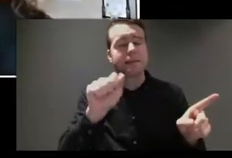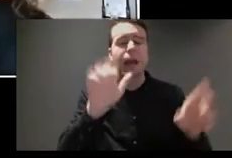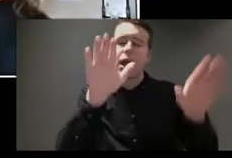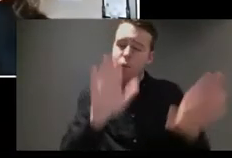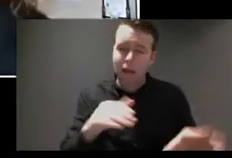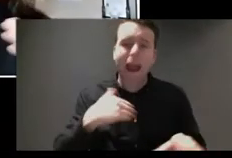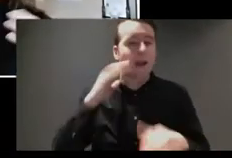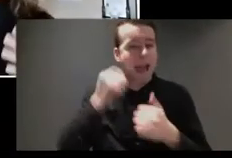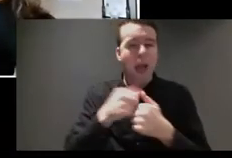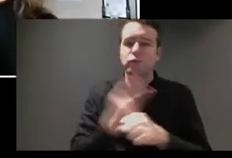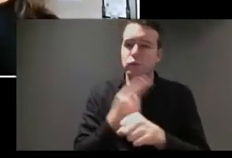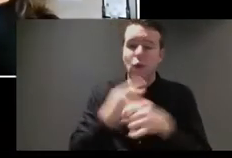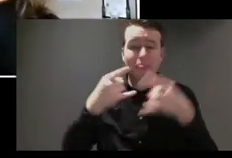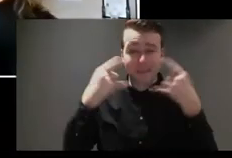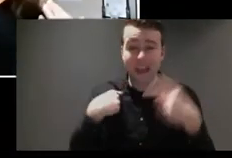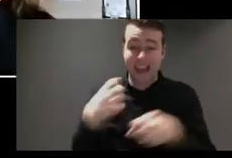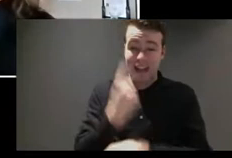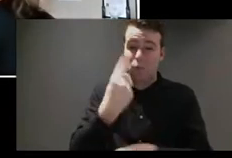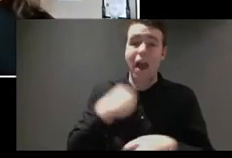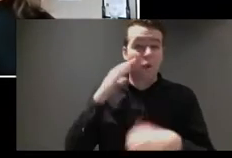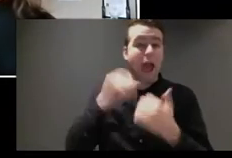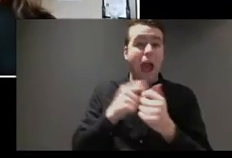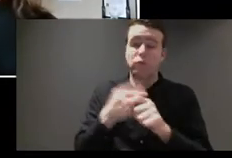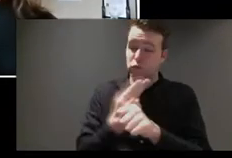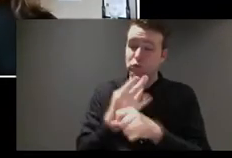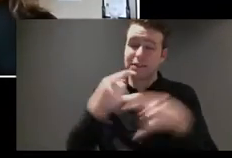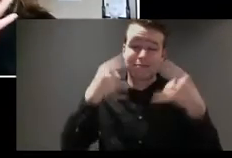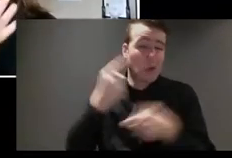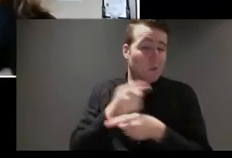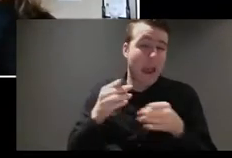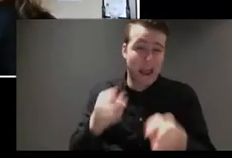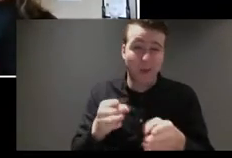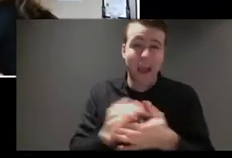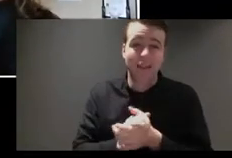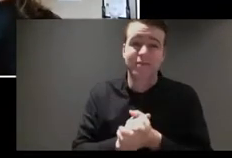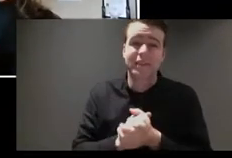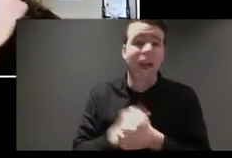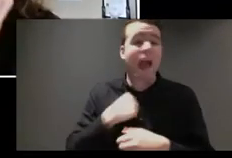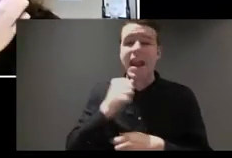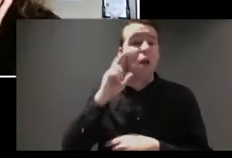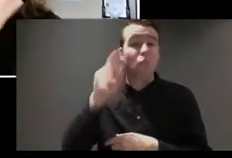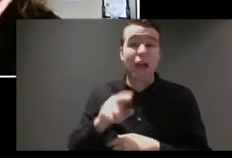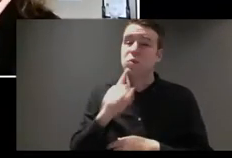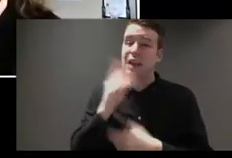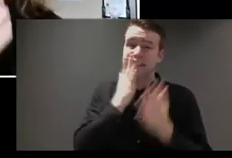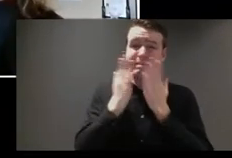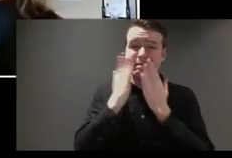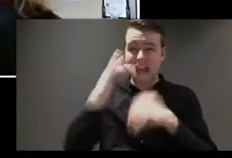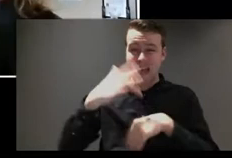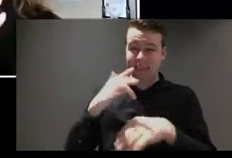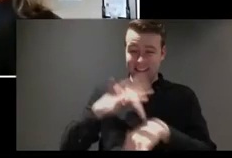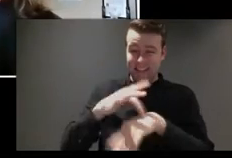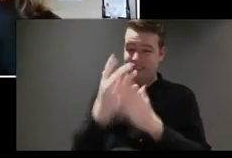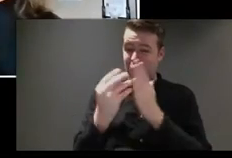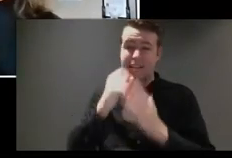I know how to wear, if I get one of those masks, I'll know how to put it on correctly and what I'm supposed to do. I didn't realize you really shouldn't be touching